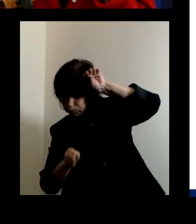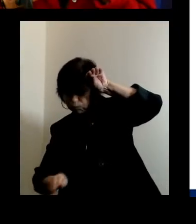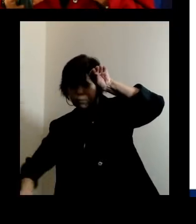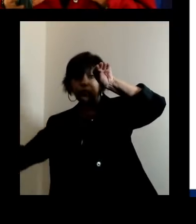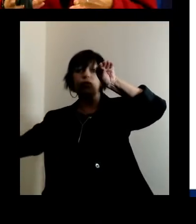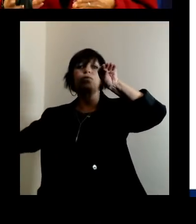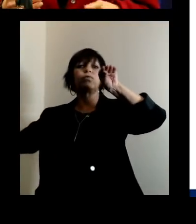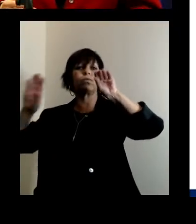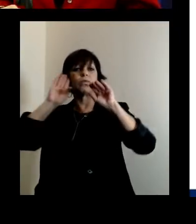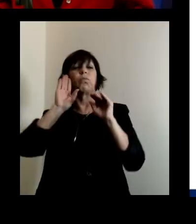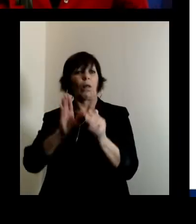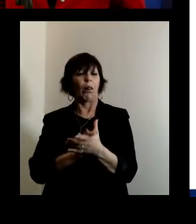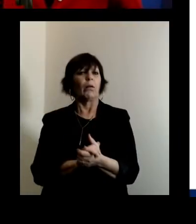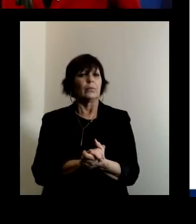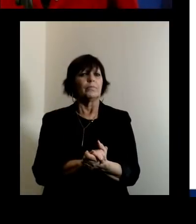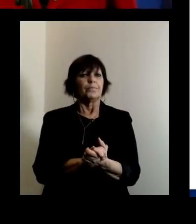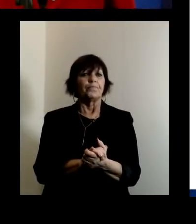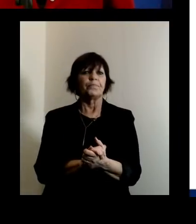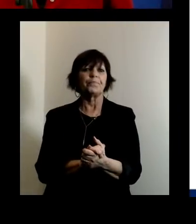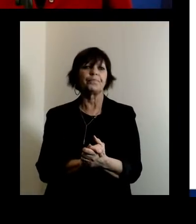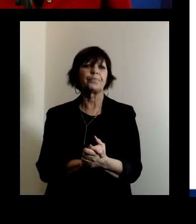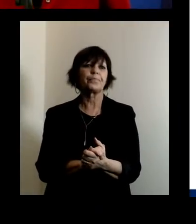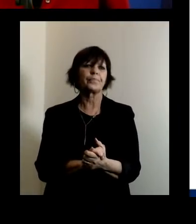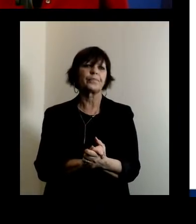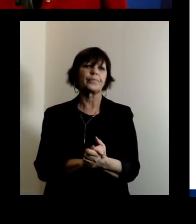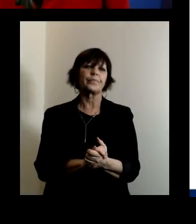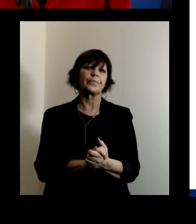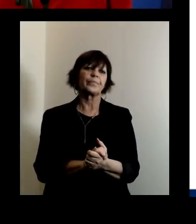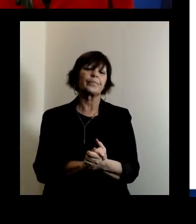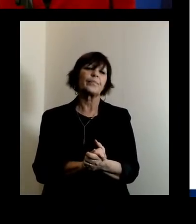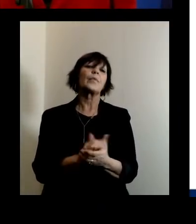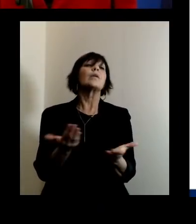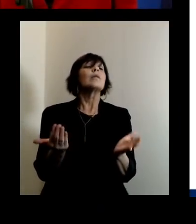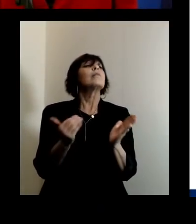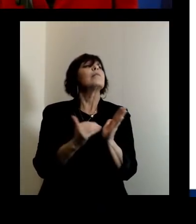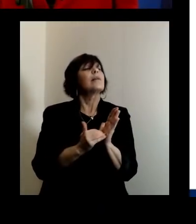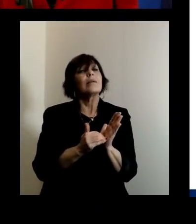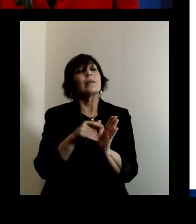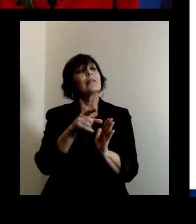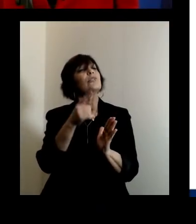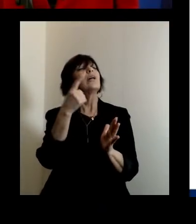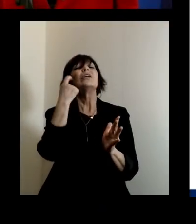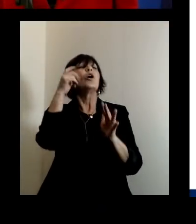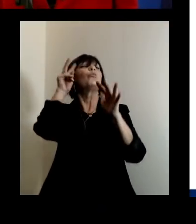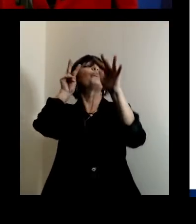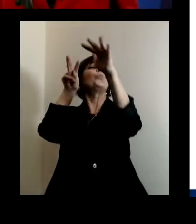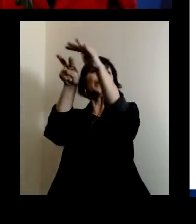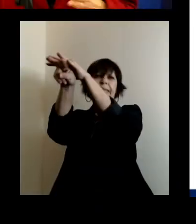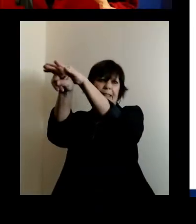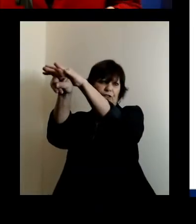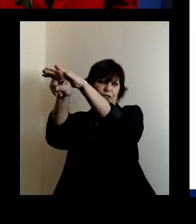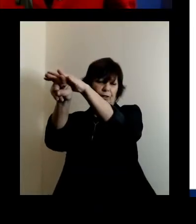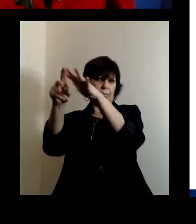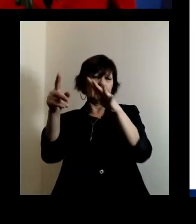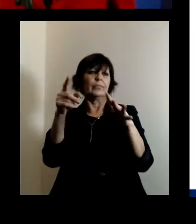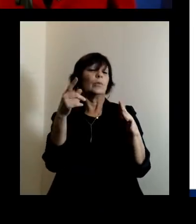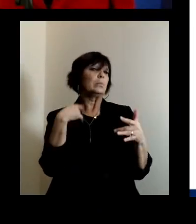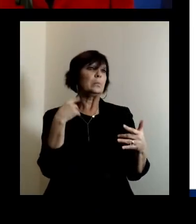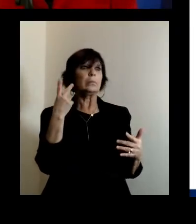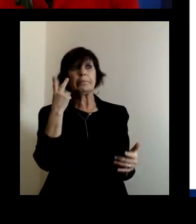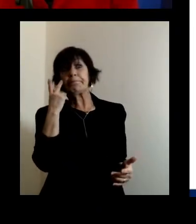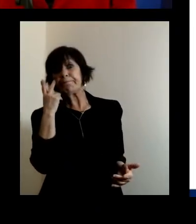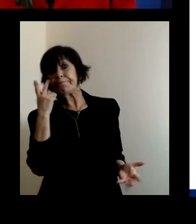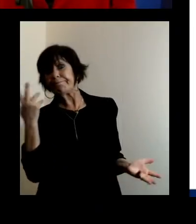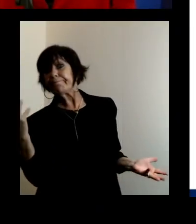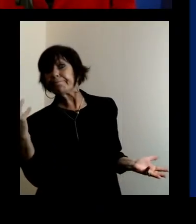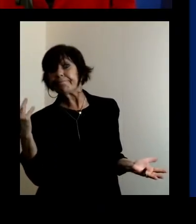and then even more decreases in hospitalizations eventually. So again, this is just a prediction, and we'll have to see what